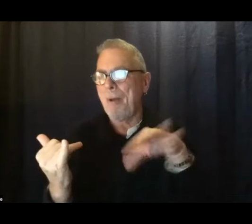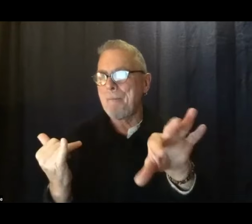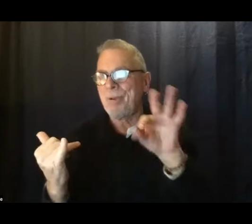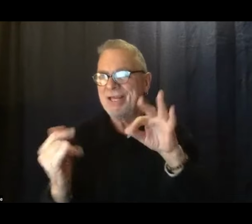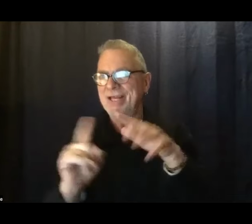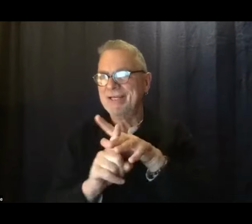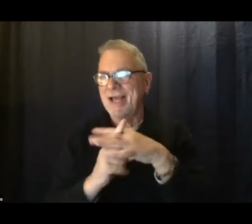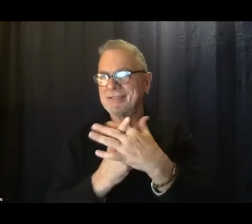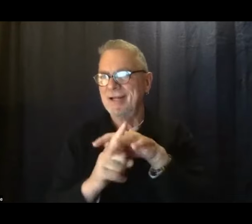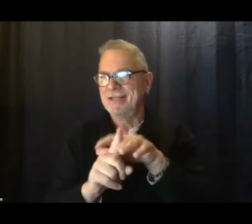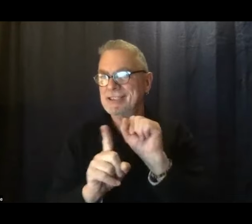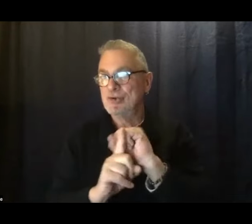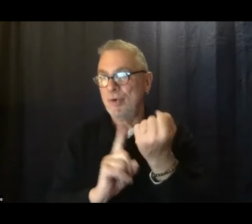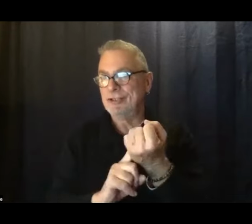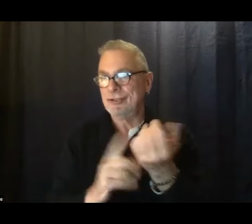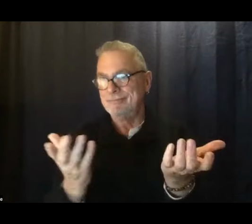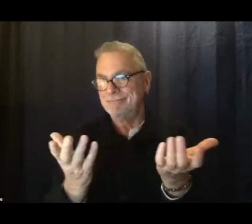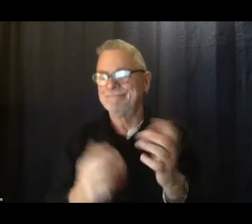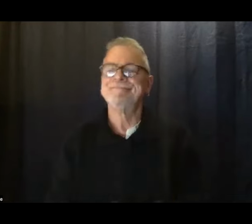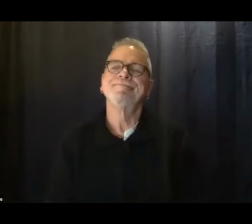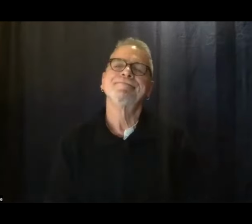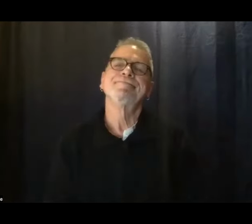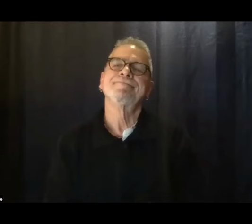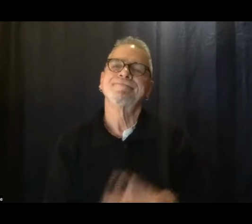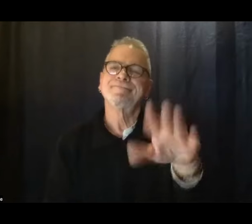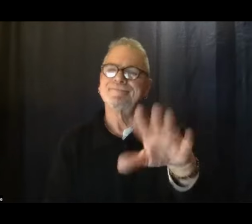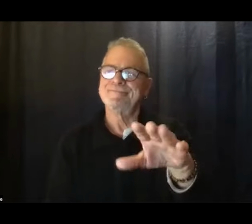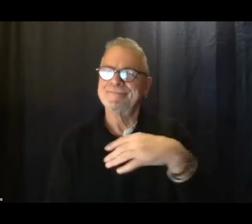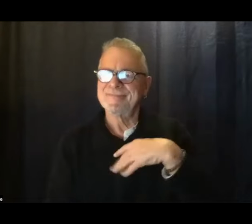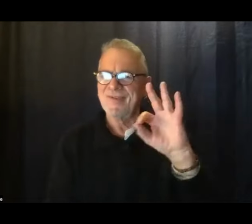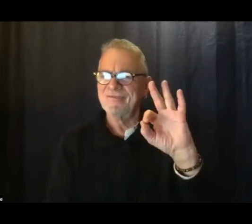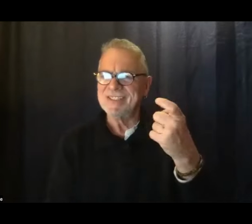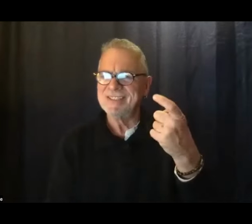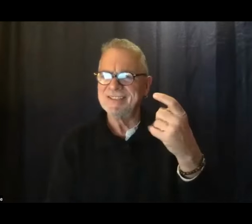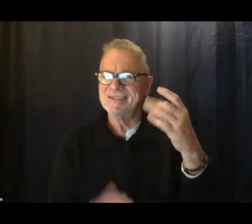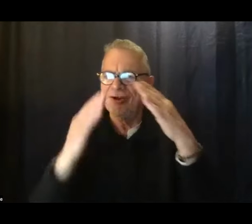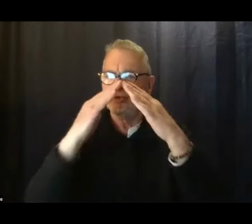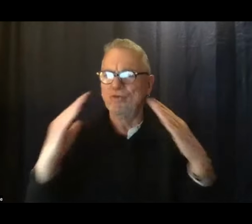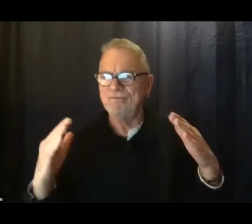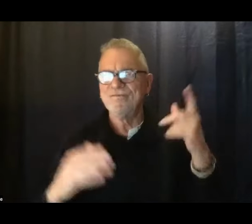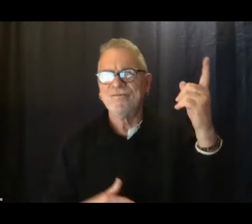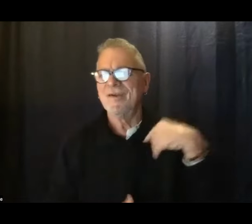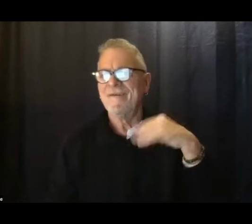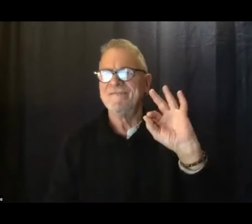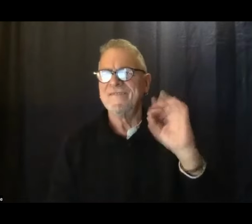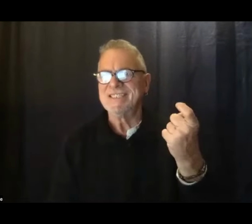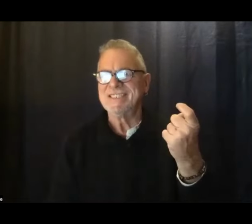for context, right? Those 2 things are important. Context of the situation. So watch this.